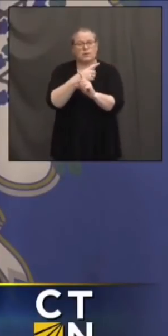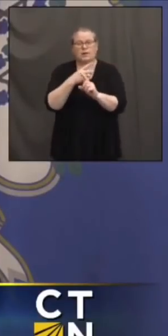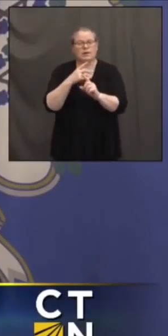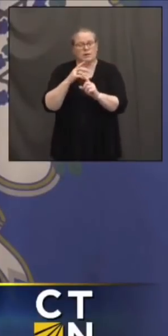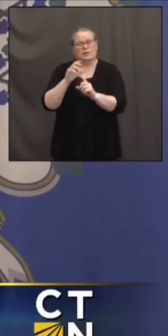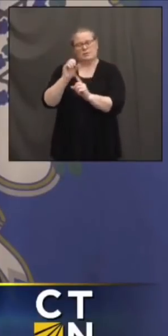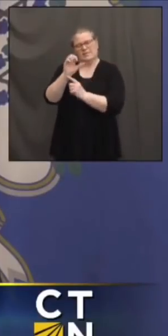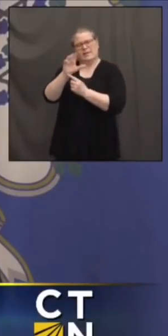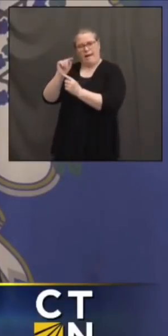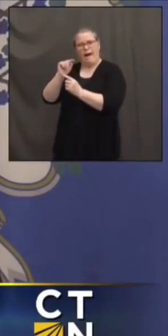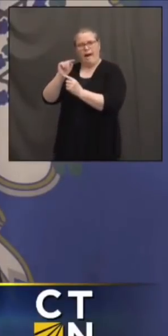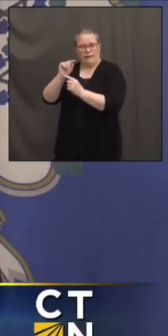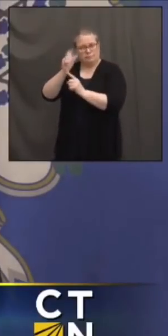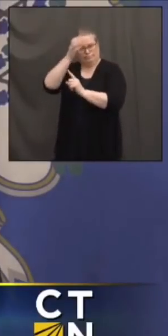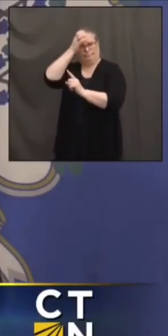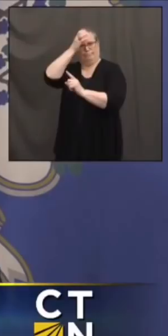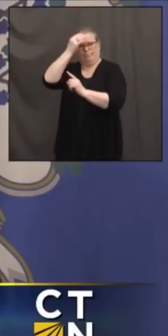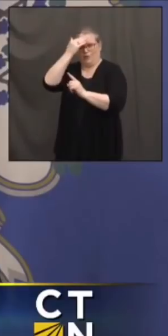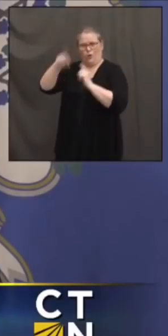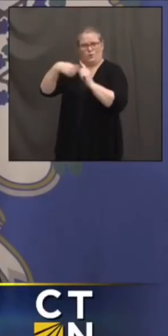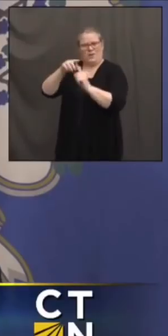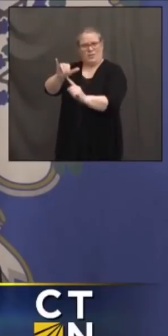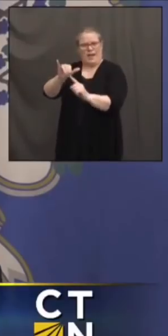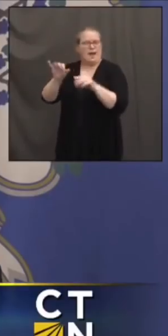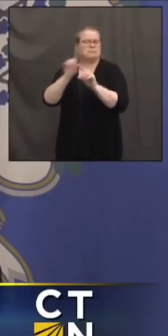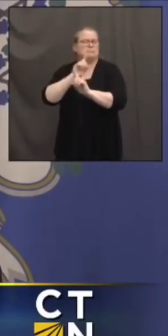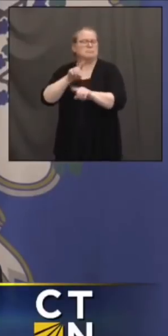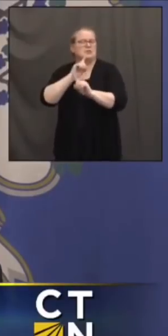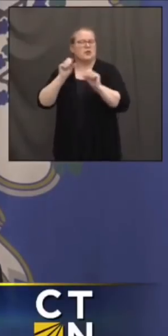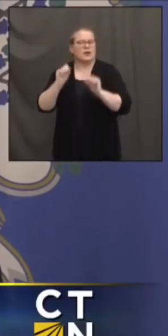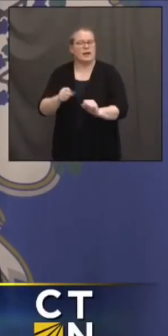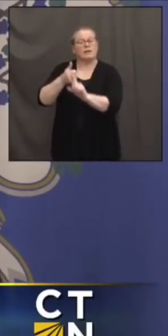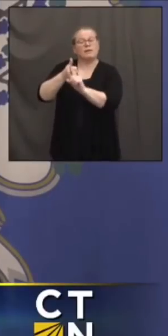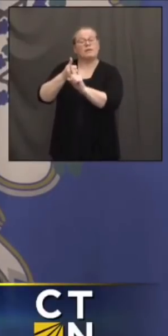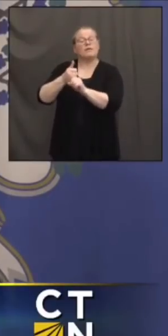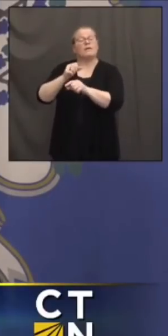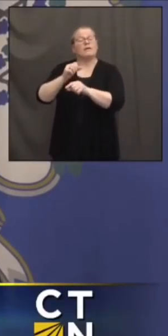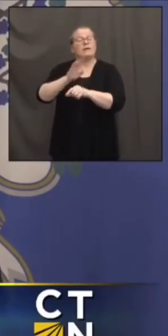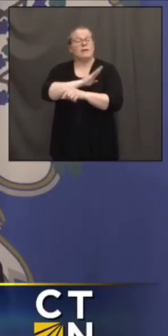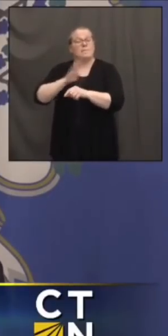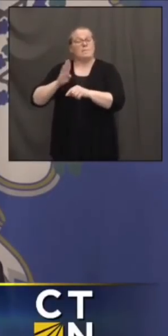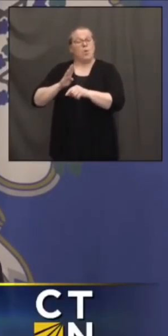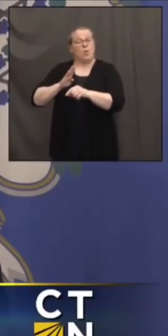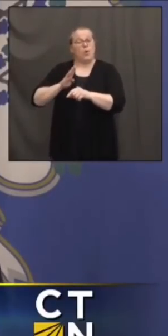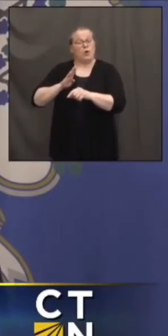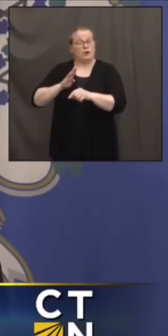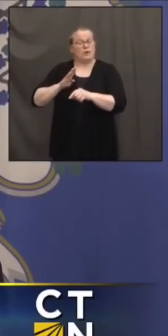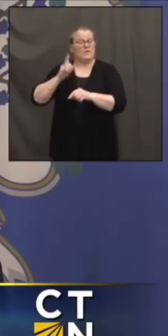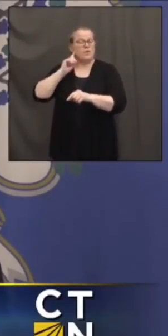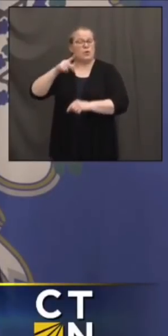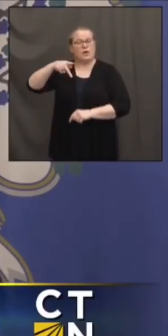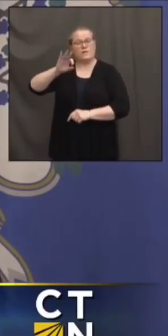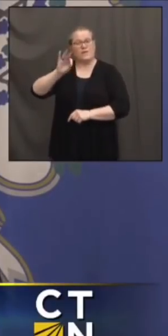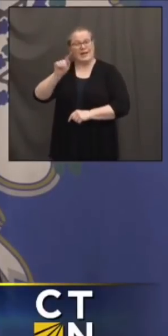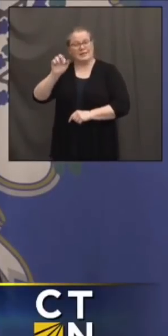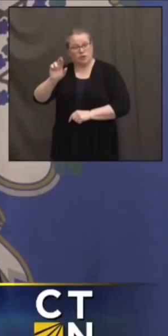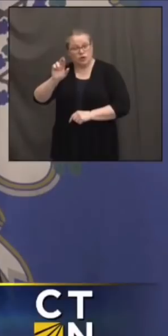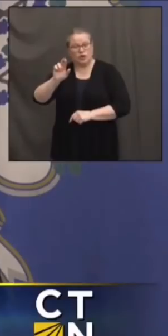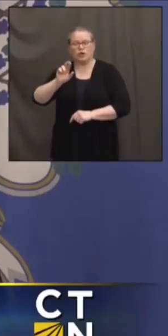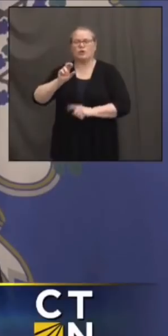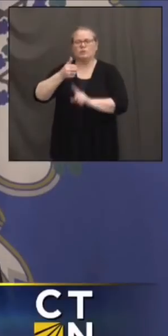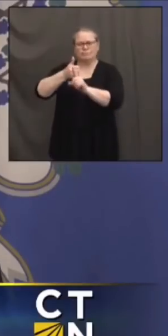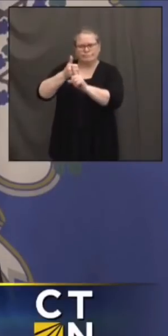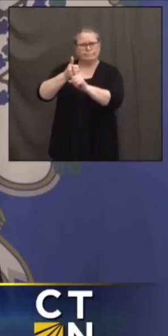Scott's your man. Scott, as you know, is on the board of Pfizer and pretty authoritative on all the vaccines and